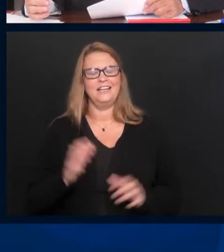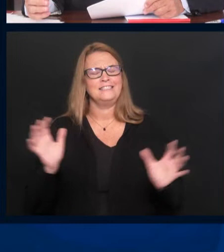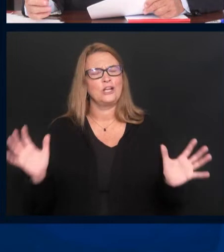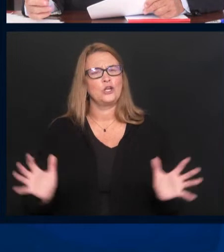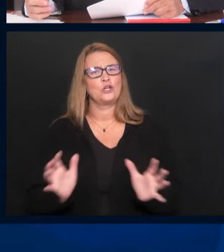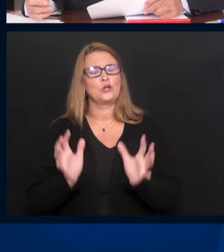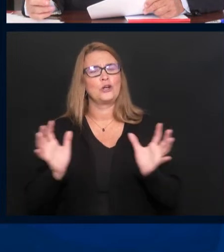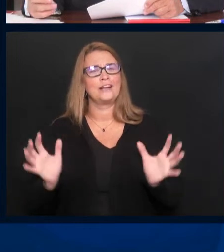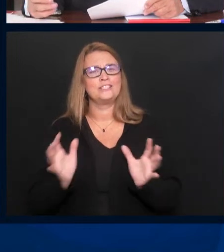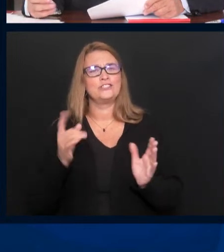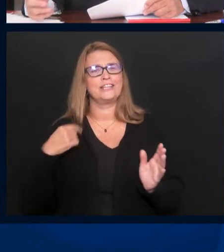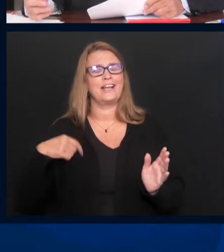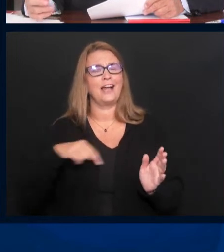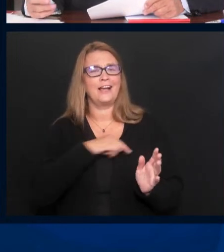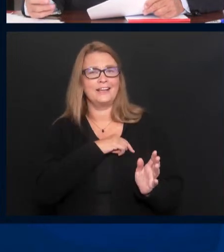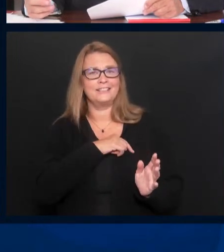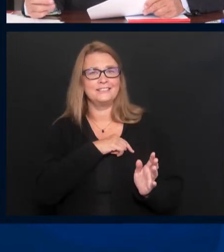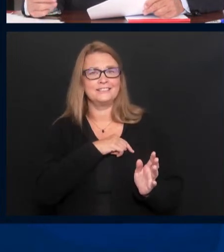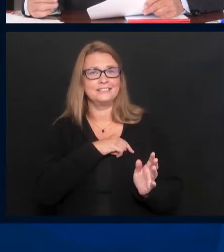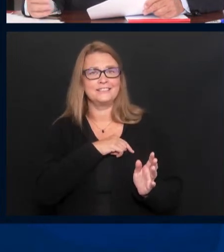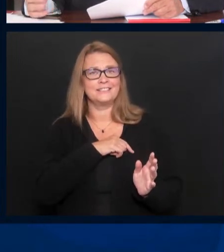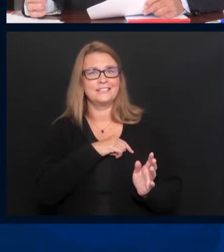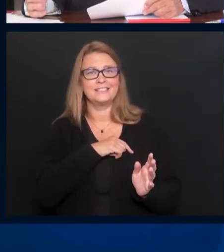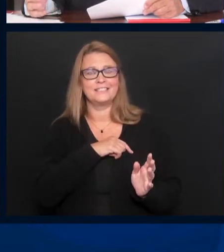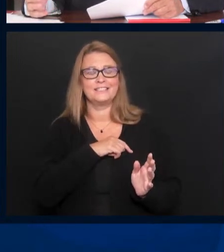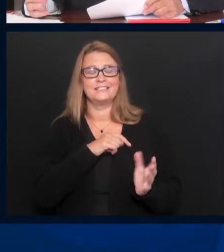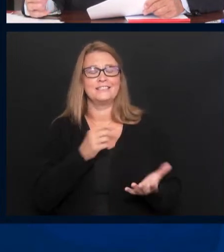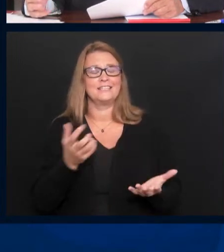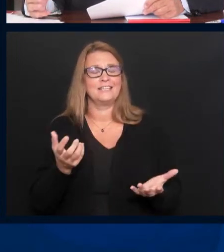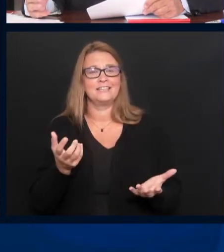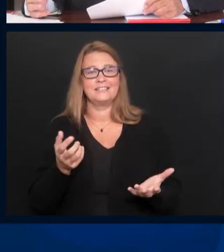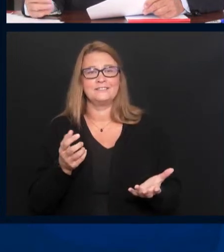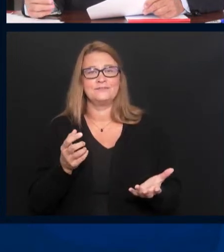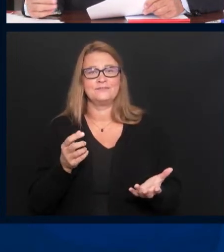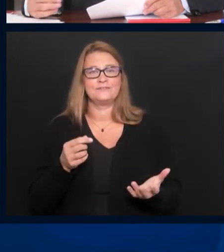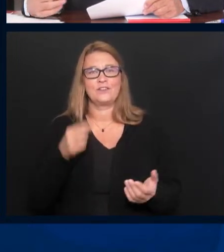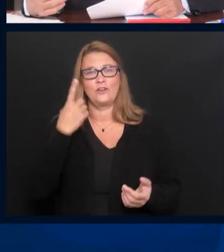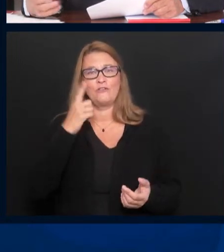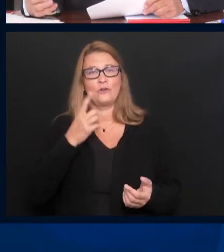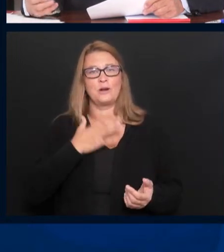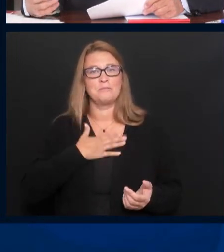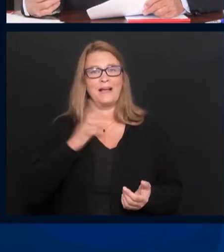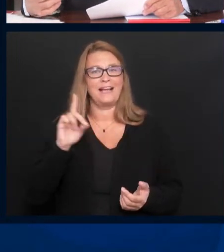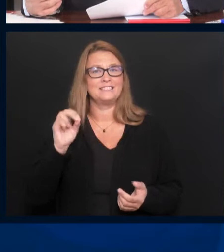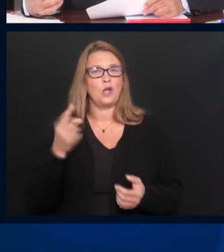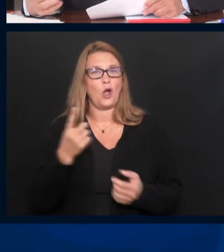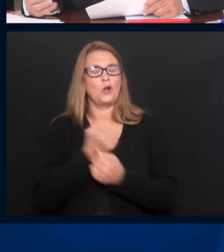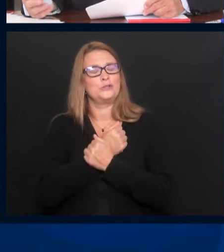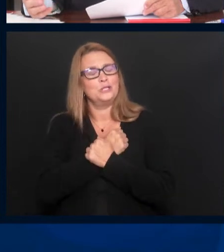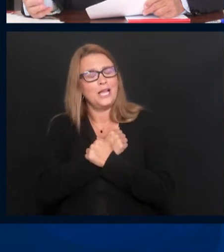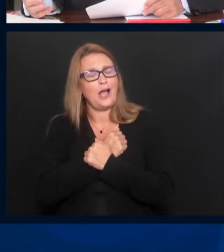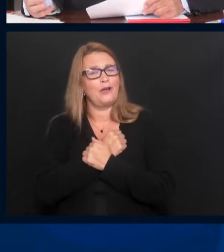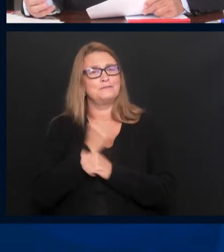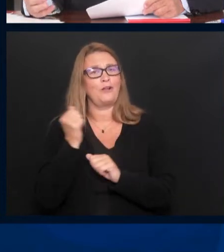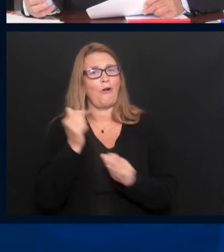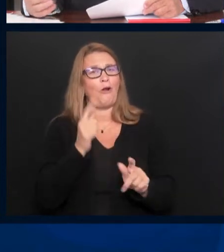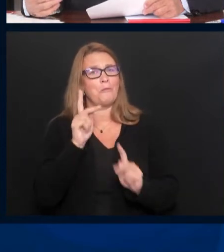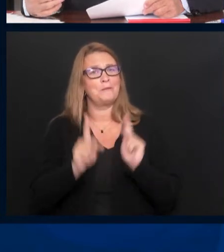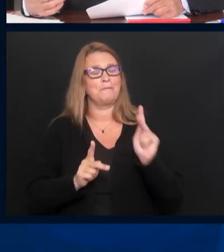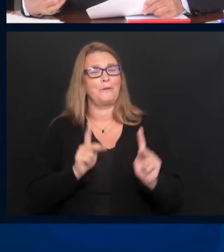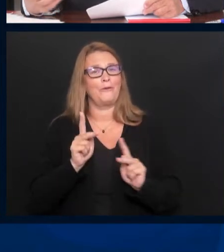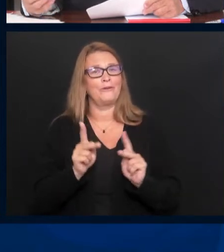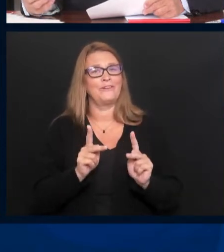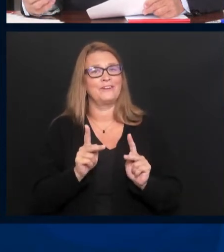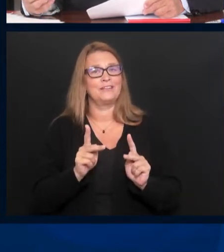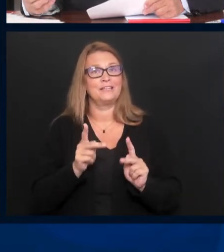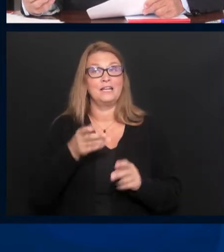encouraging us, or some companion to just be encouraging us in her way of loving, in her way of making us smile,